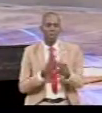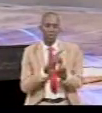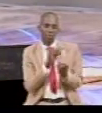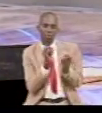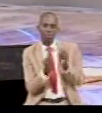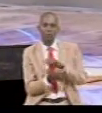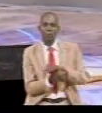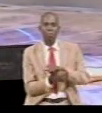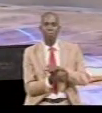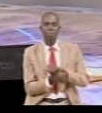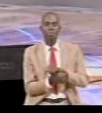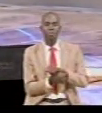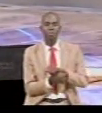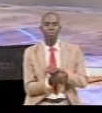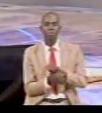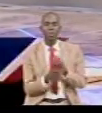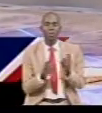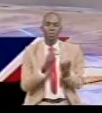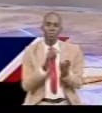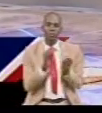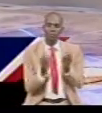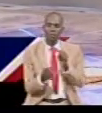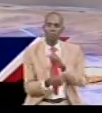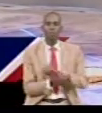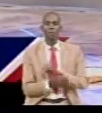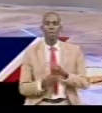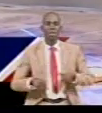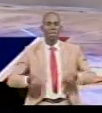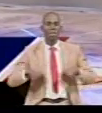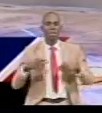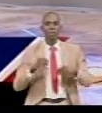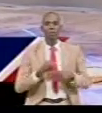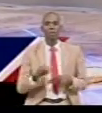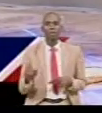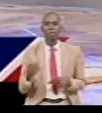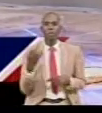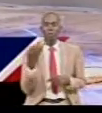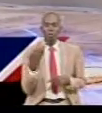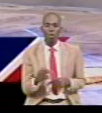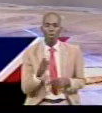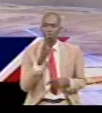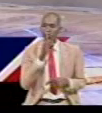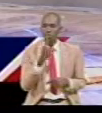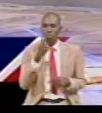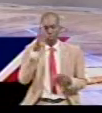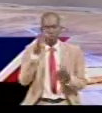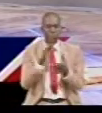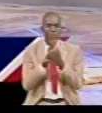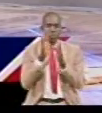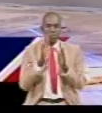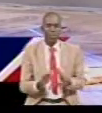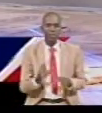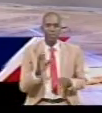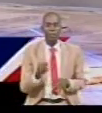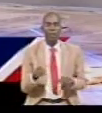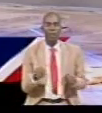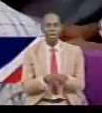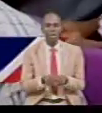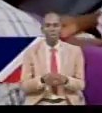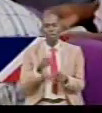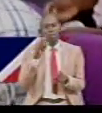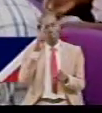transformed living, transformed lifestyle of true believers as saints.